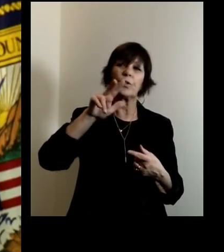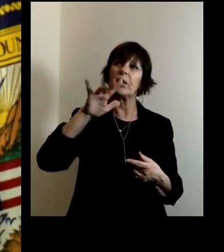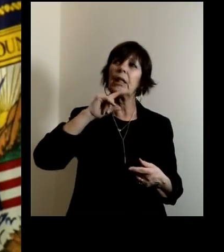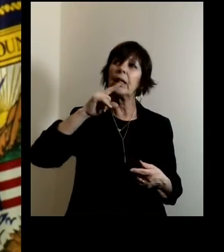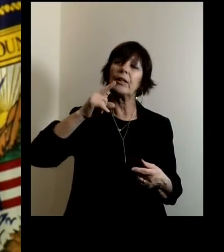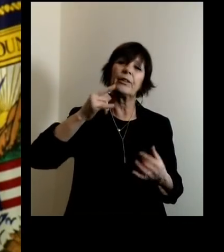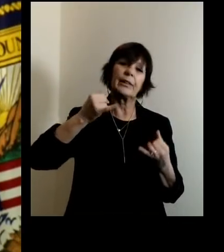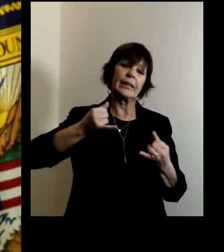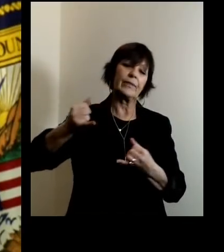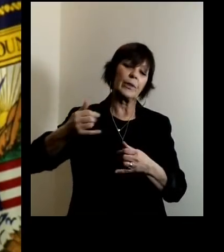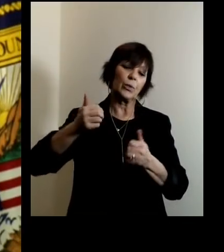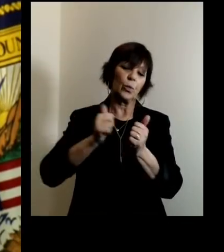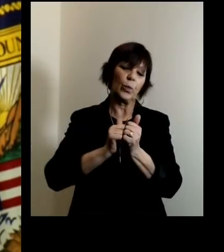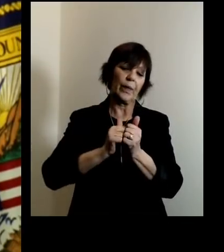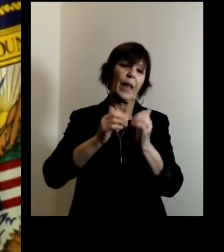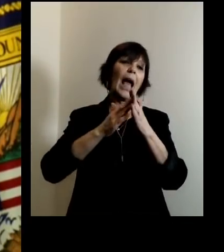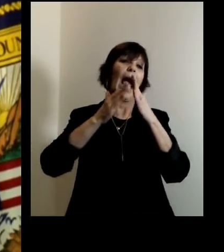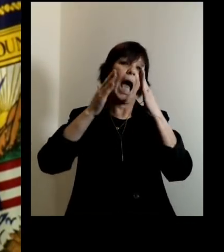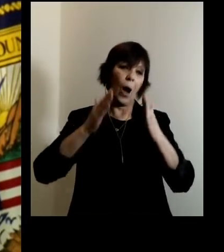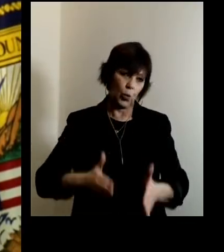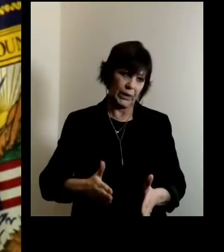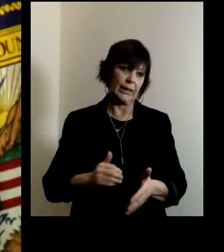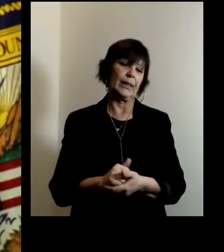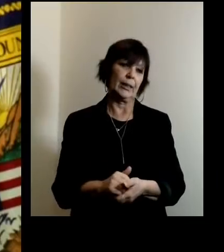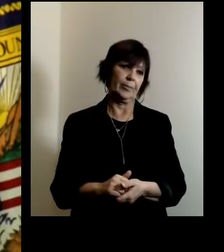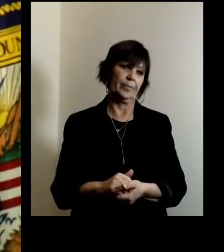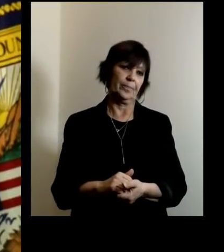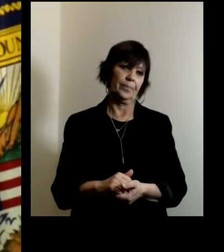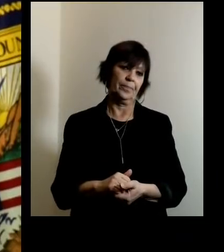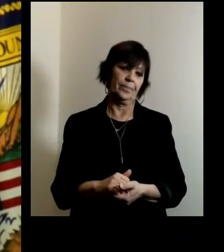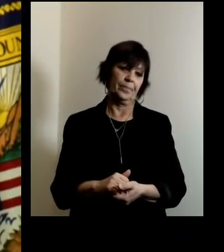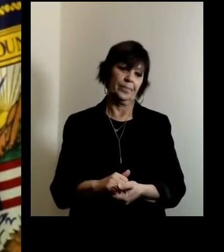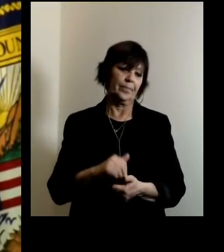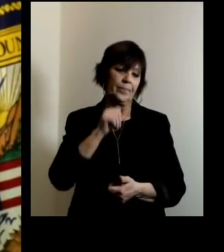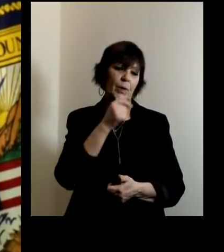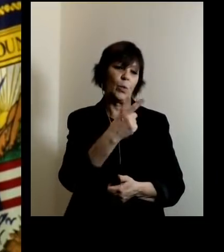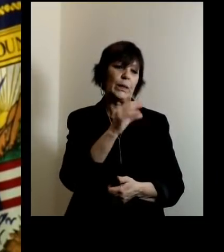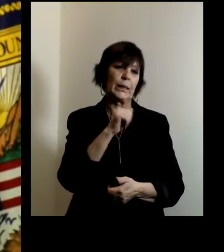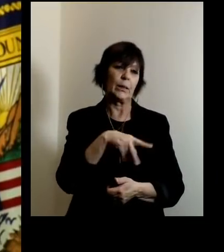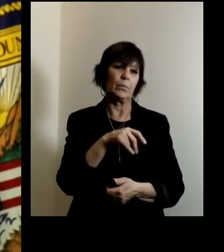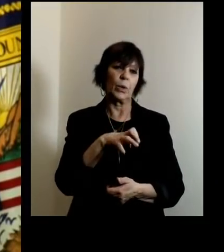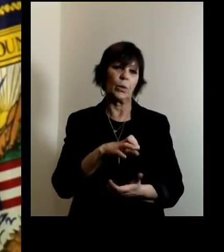of the cases are individuals associated with households.